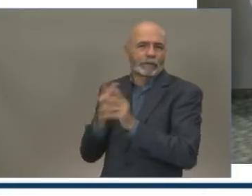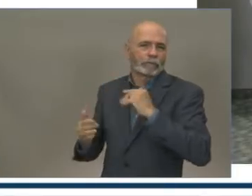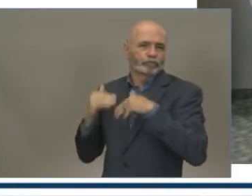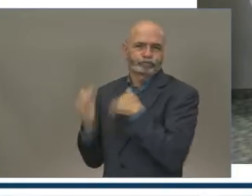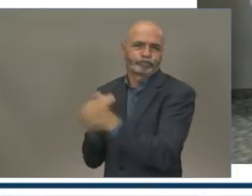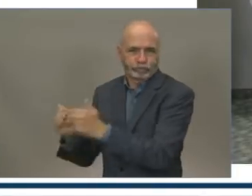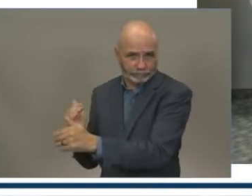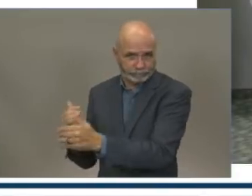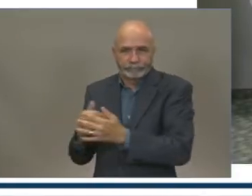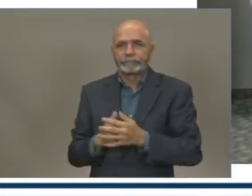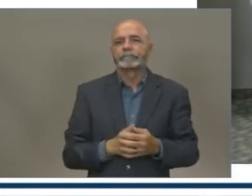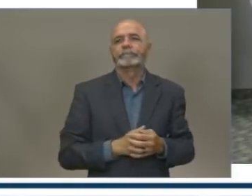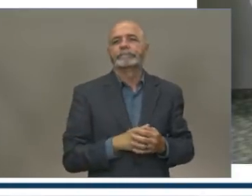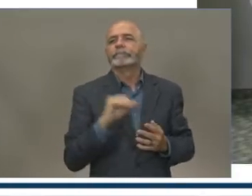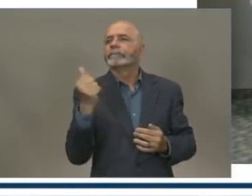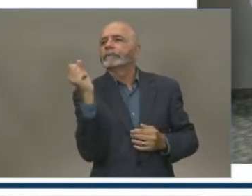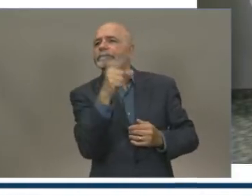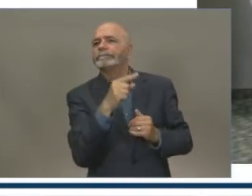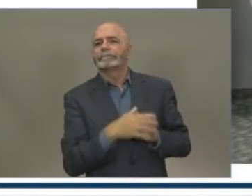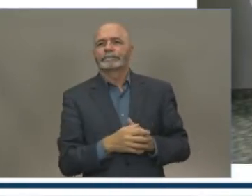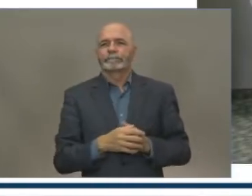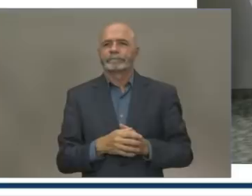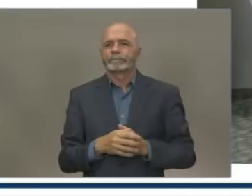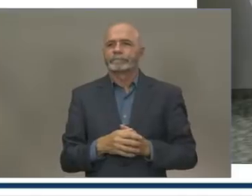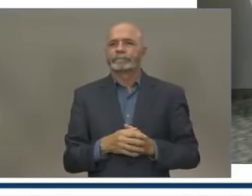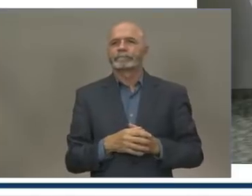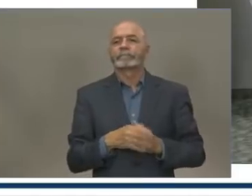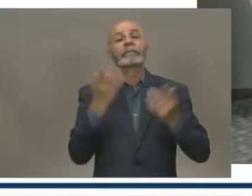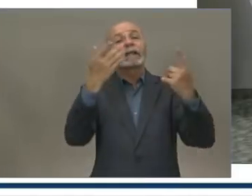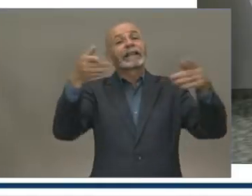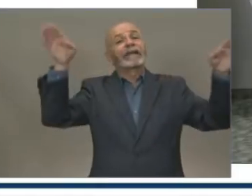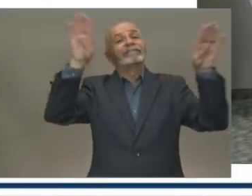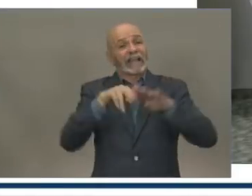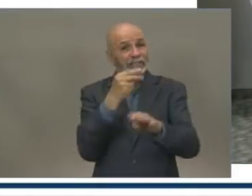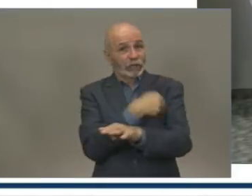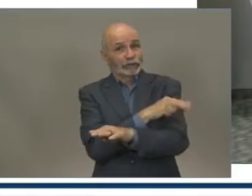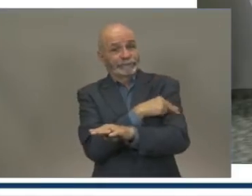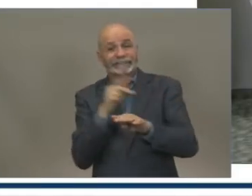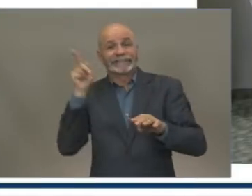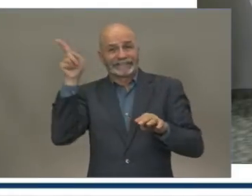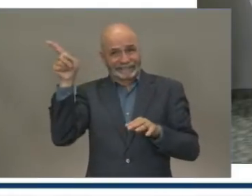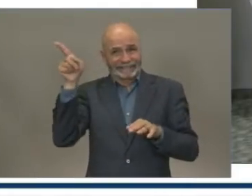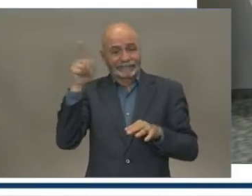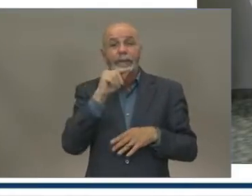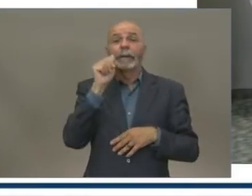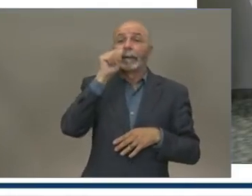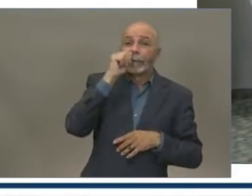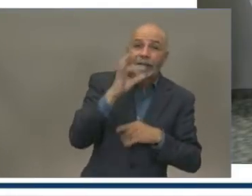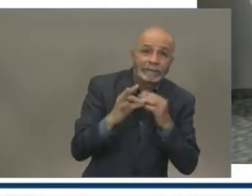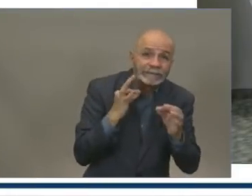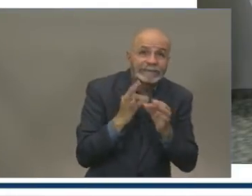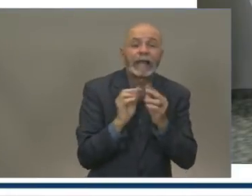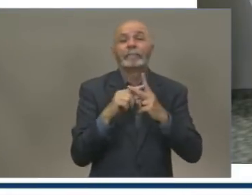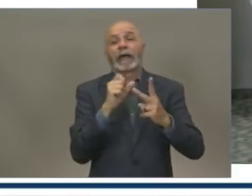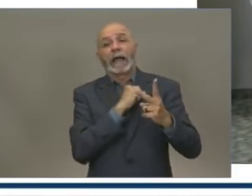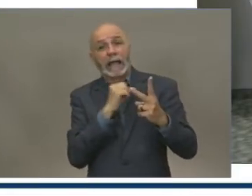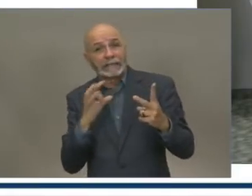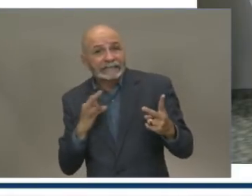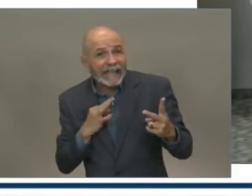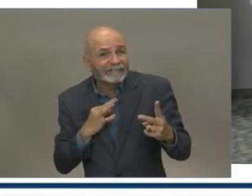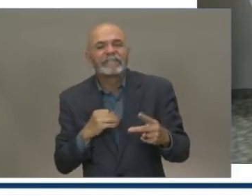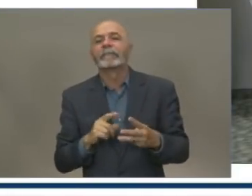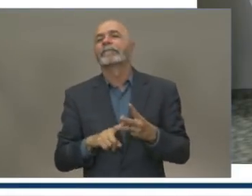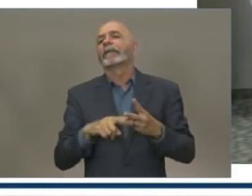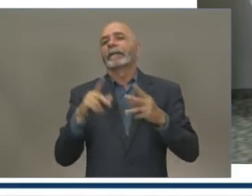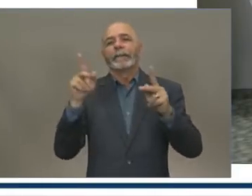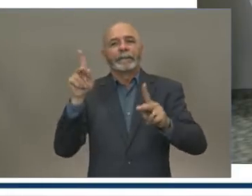what stage is Valley Regional Hospital in terms of testing all patients and staff? I understand 50 have so far been tested. I'm wondering